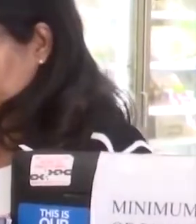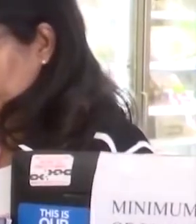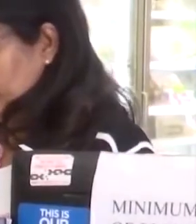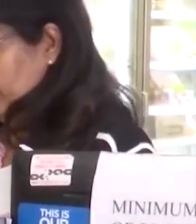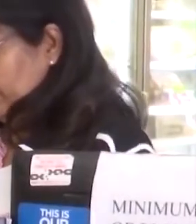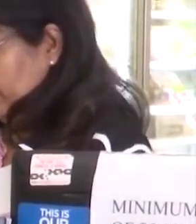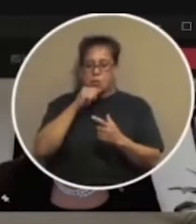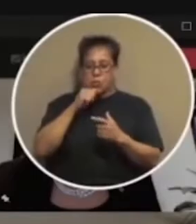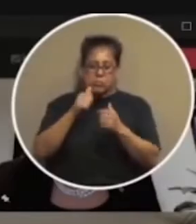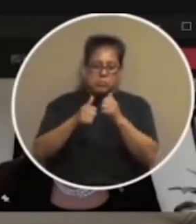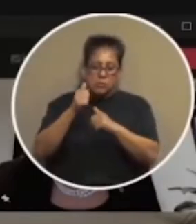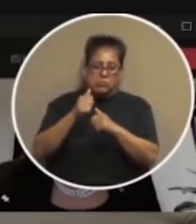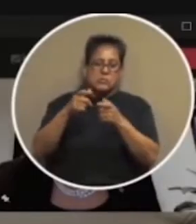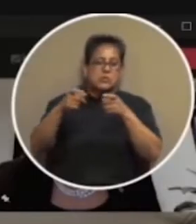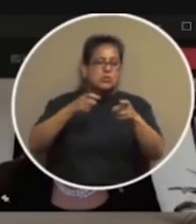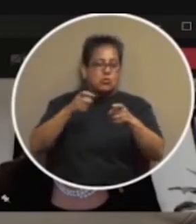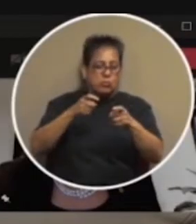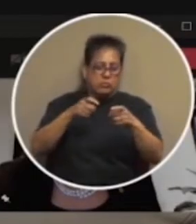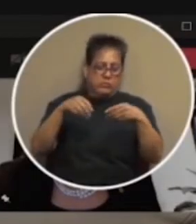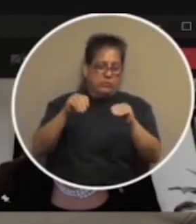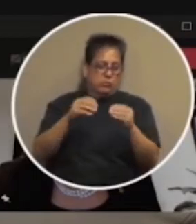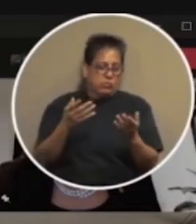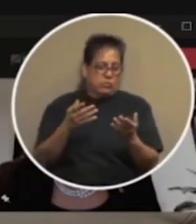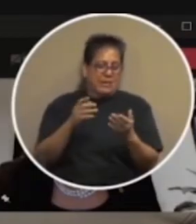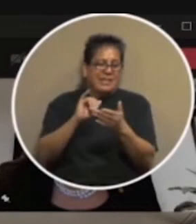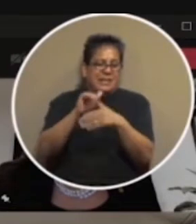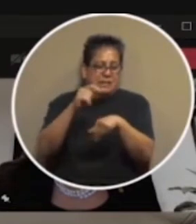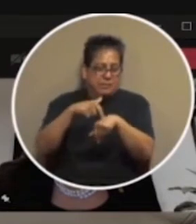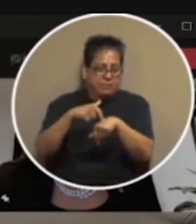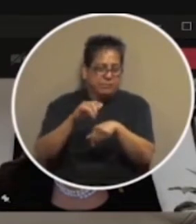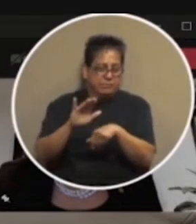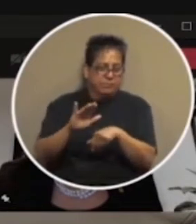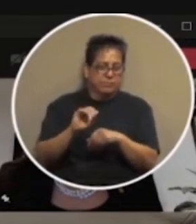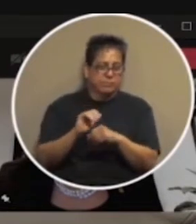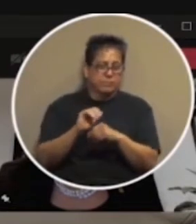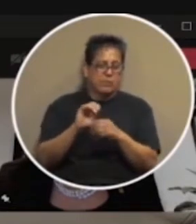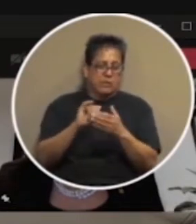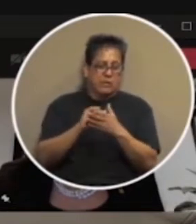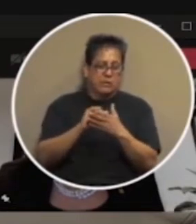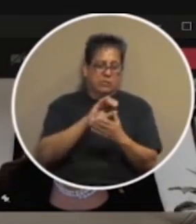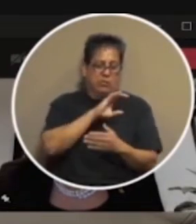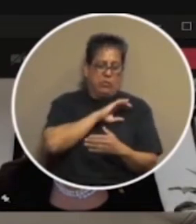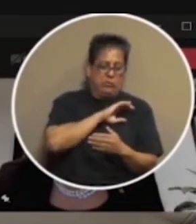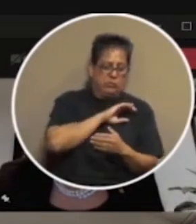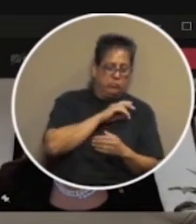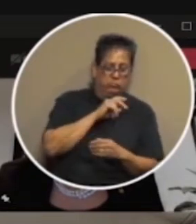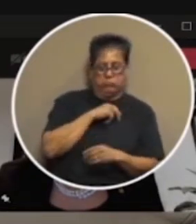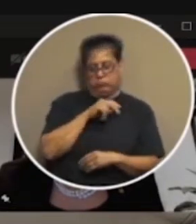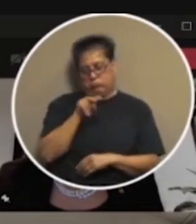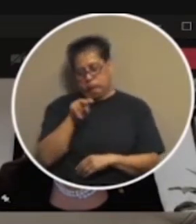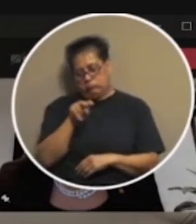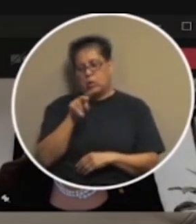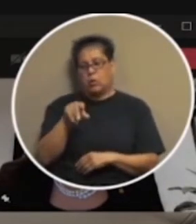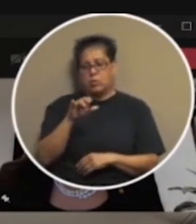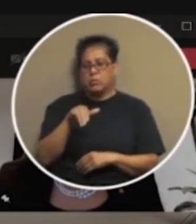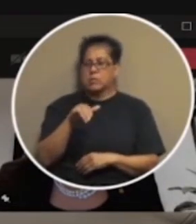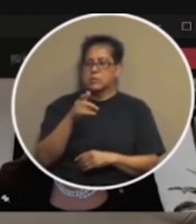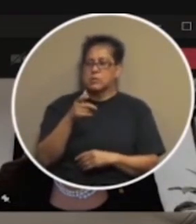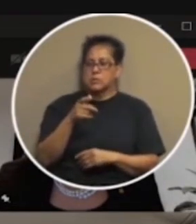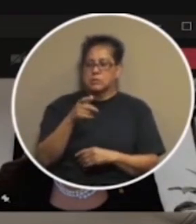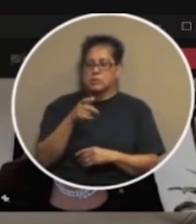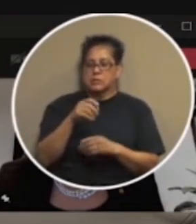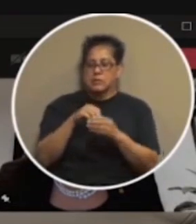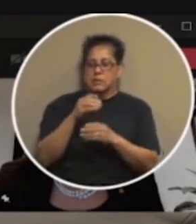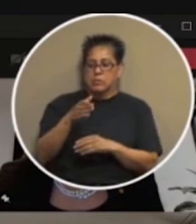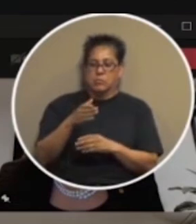the person that is actually in control of the establishment at that time, that the officer observes the offense happening in